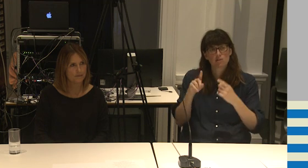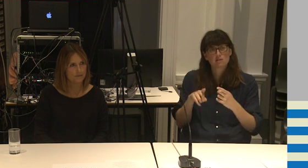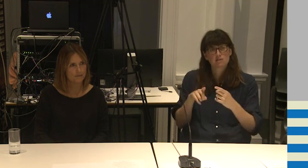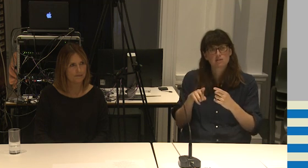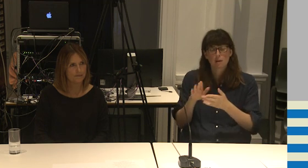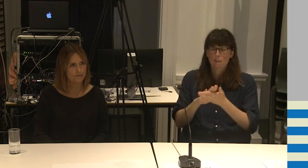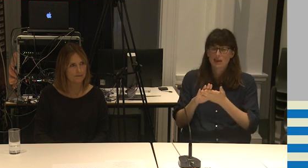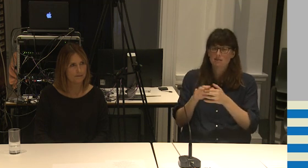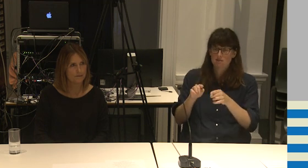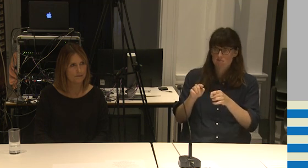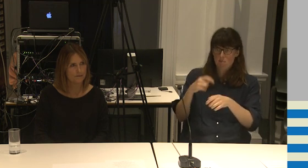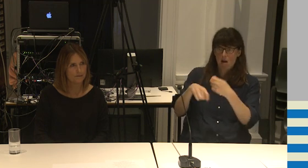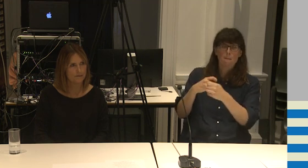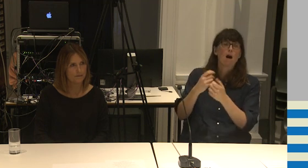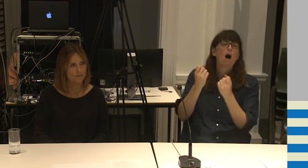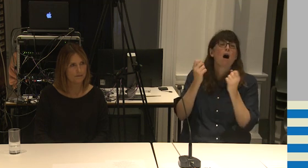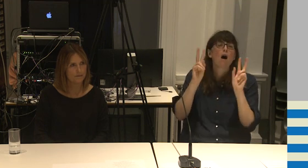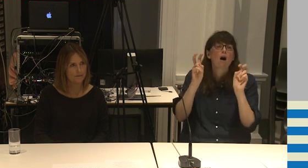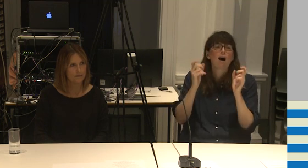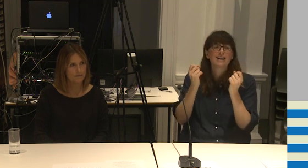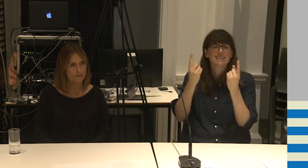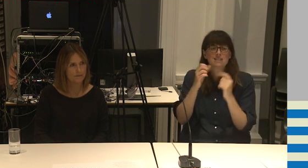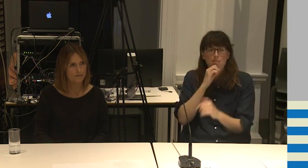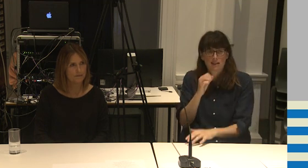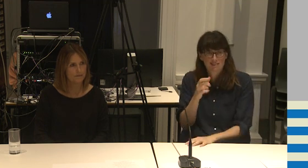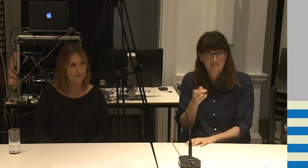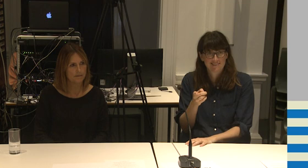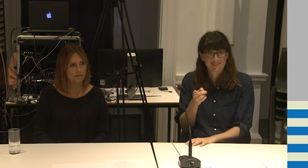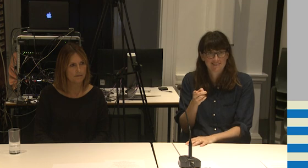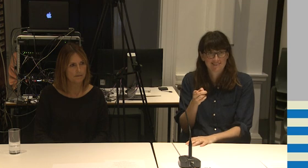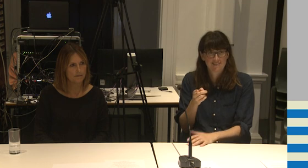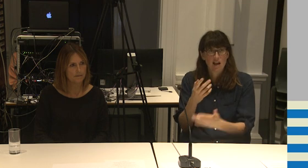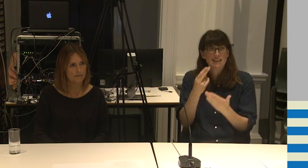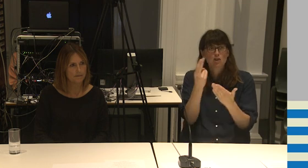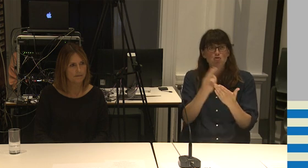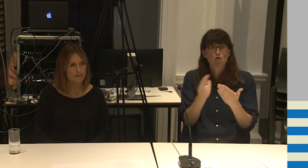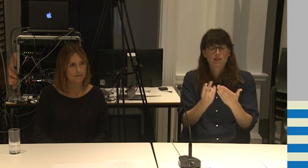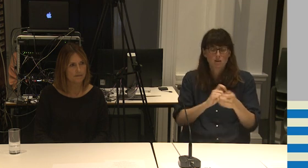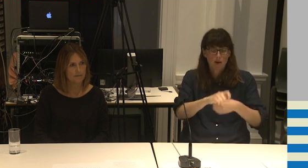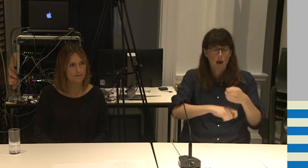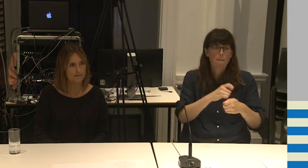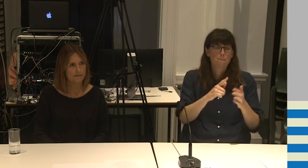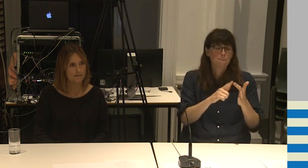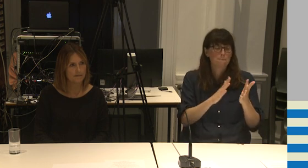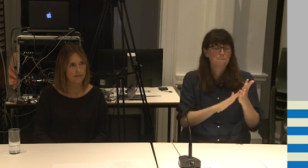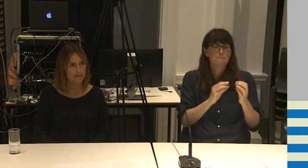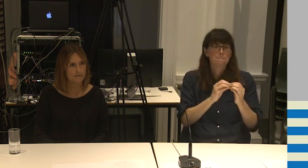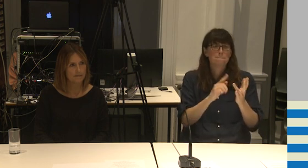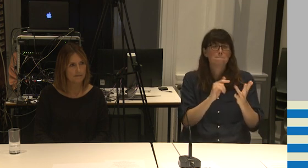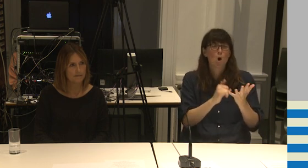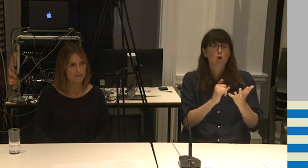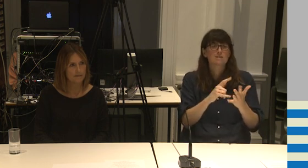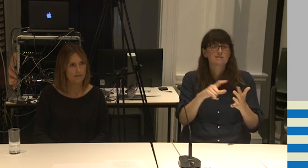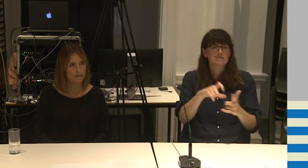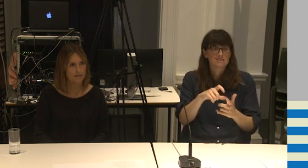turn into this sort of ideas man, and he just sort of gets his drawings embossed, which is really, really great.